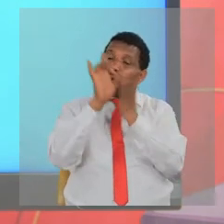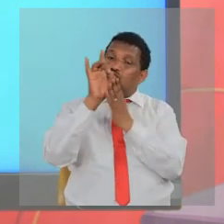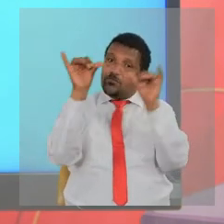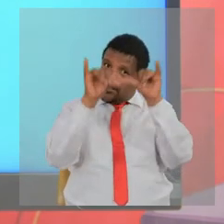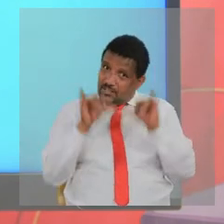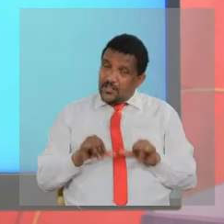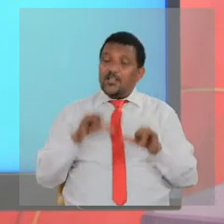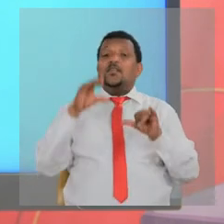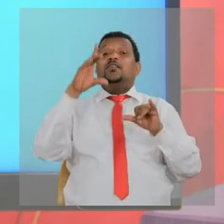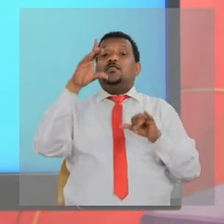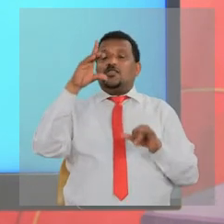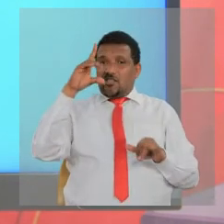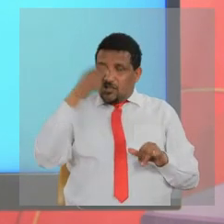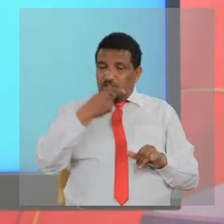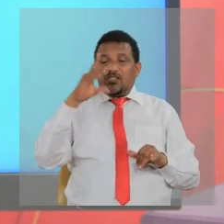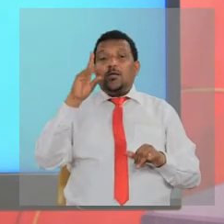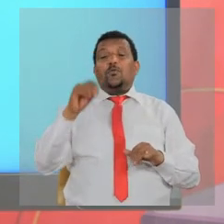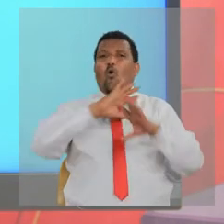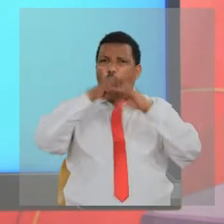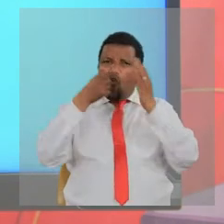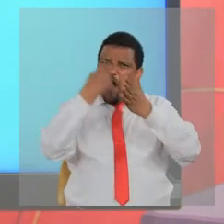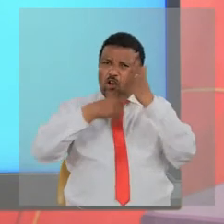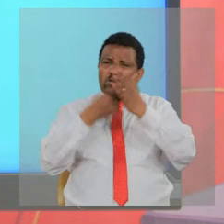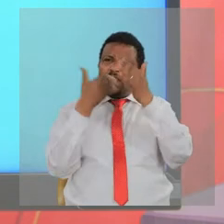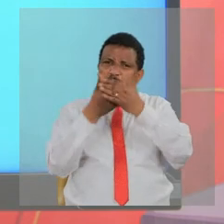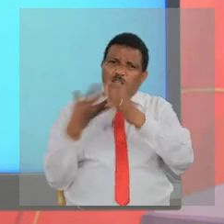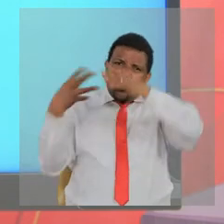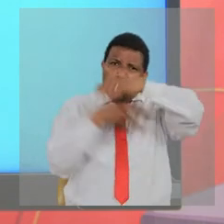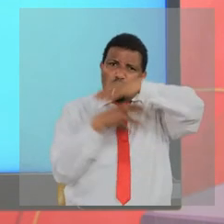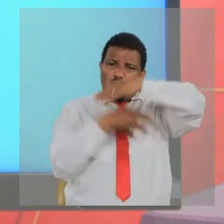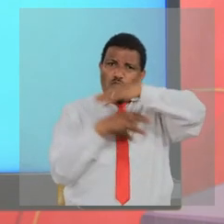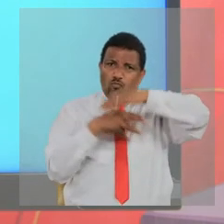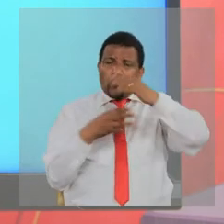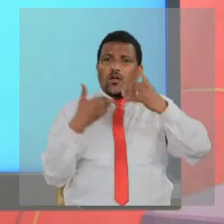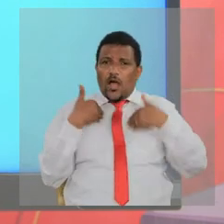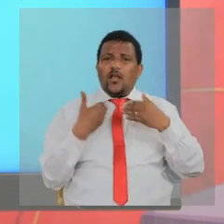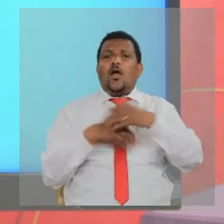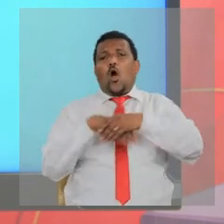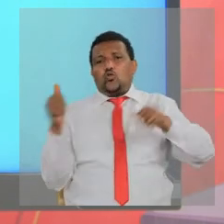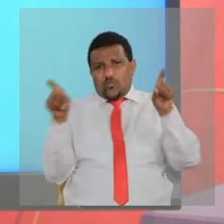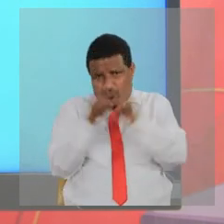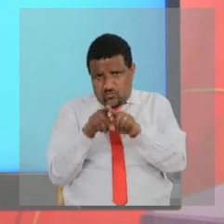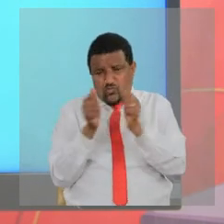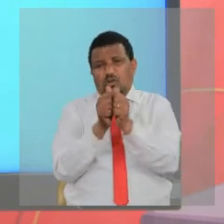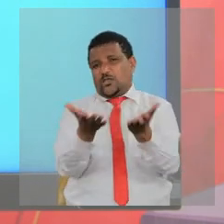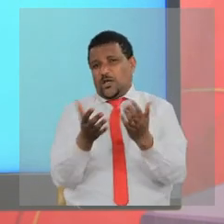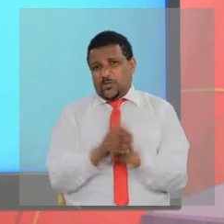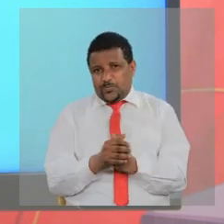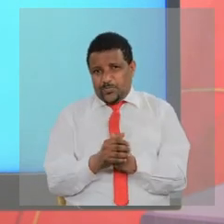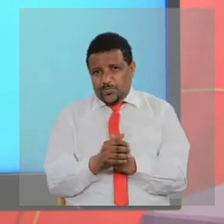measuring GDP, since we add all the values of the intermediate inputs and all the values of the outputs together.